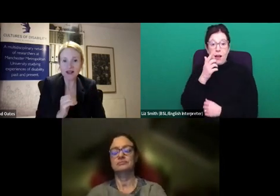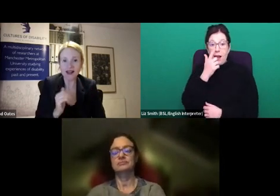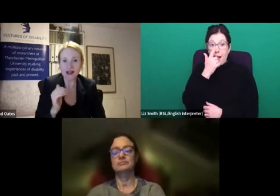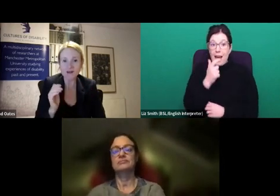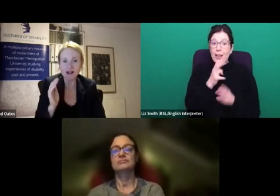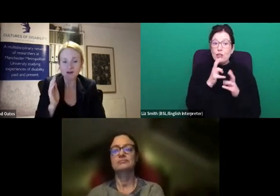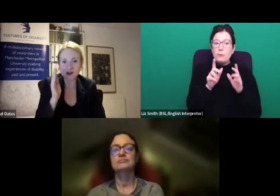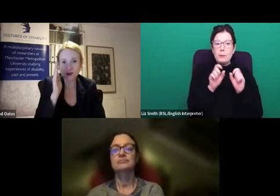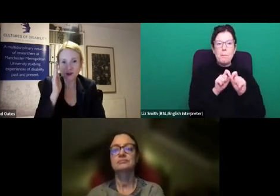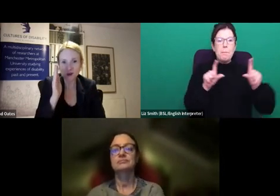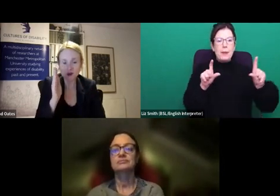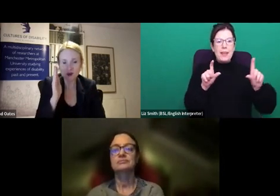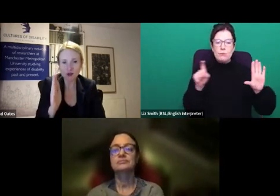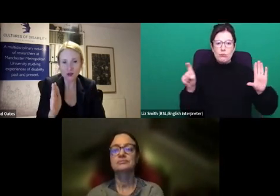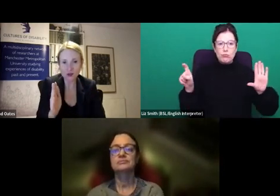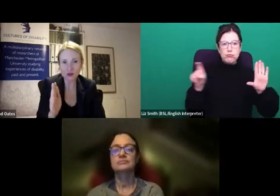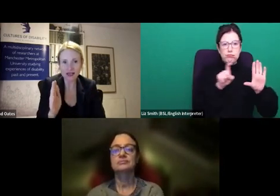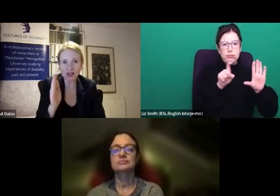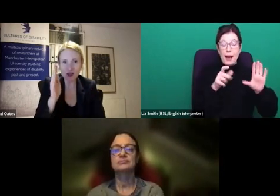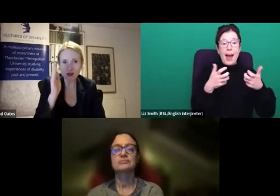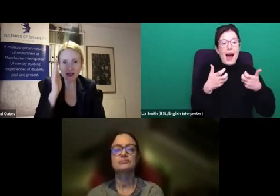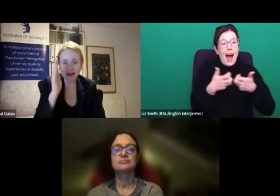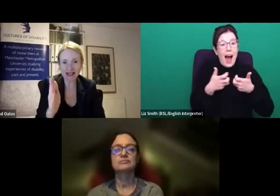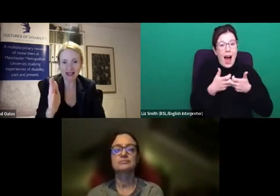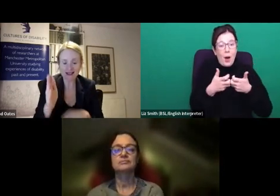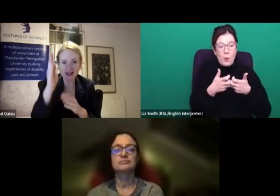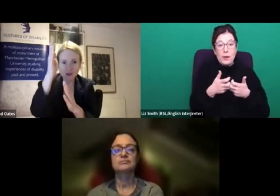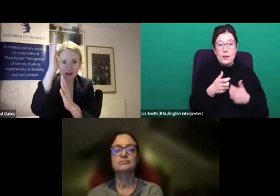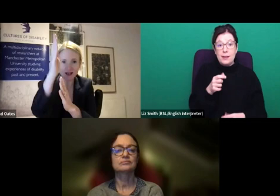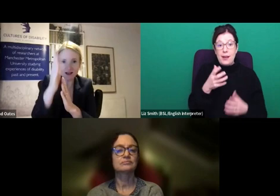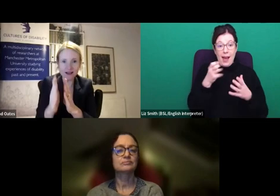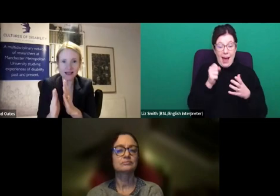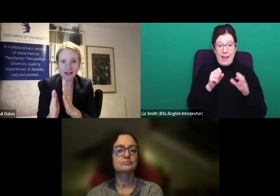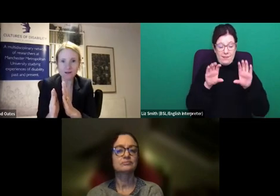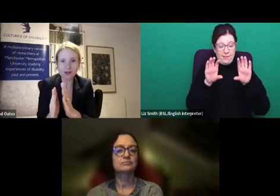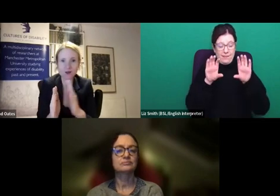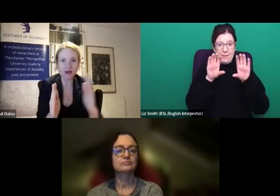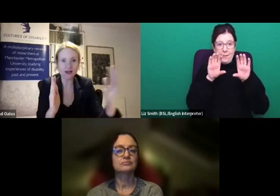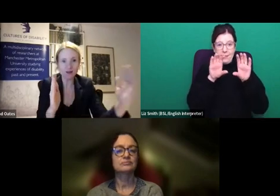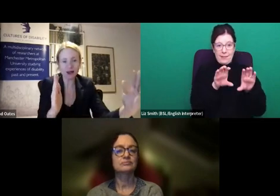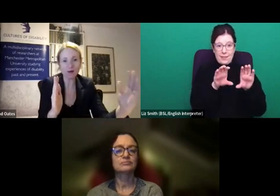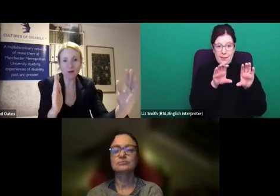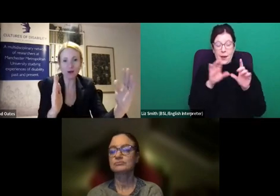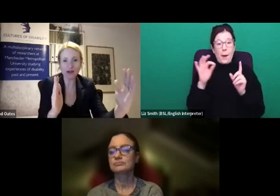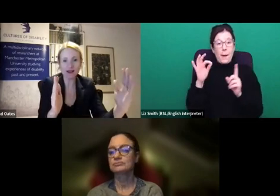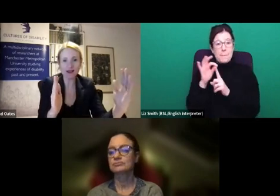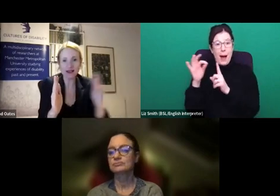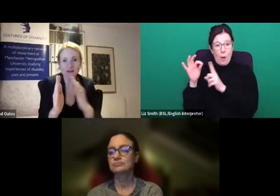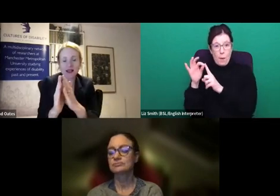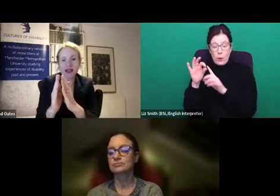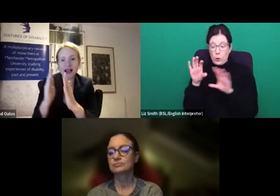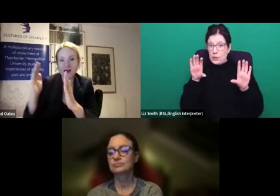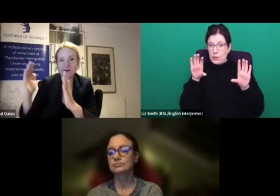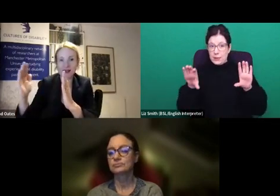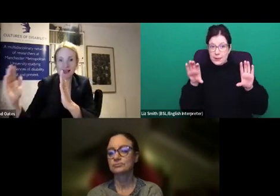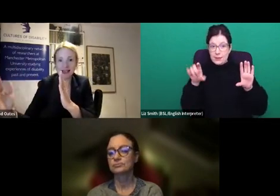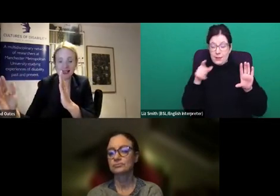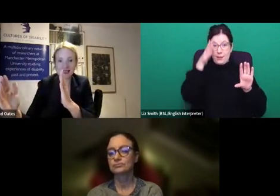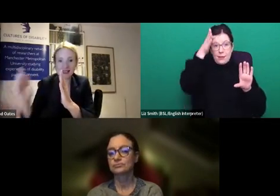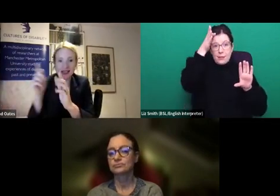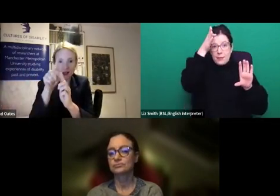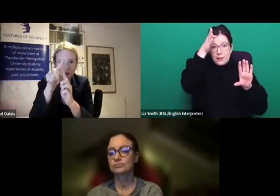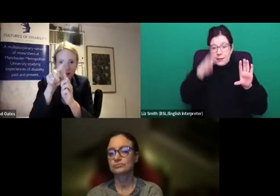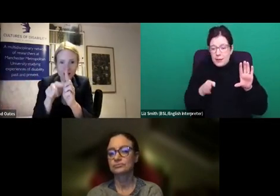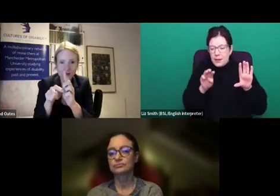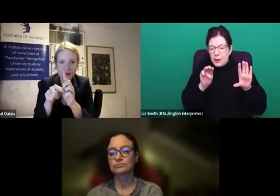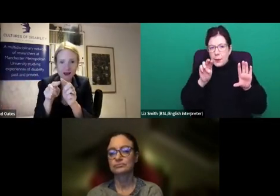bigger, I've been told that what you do is you click, there's sort of a line between the PowerPoint and